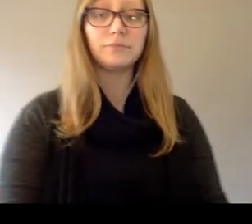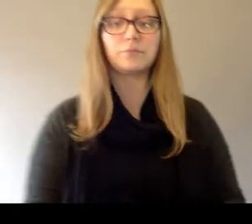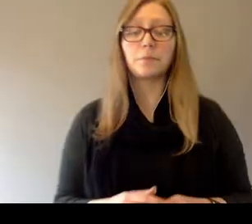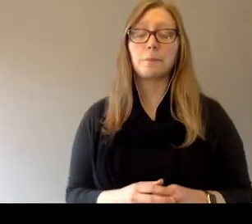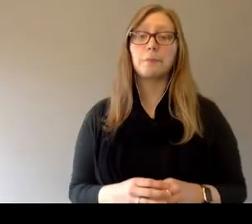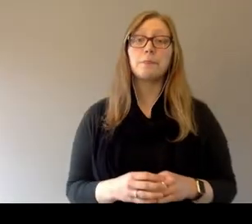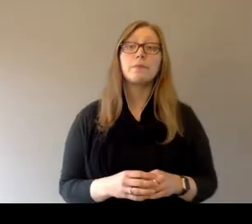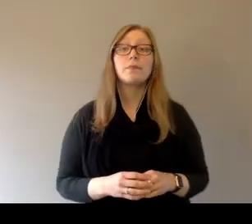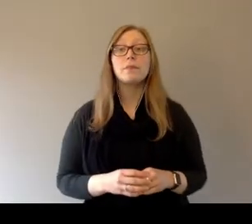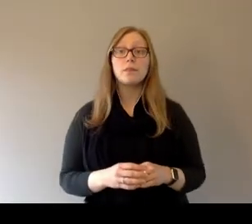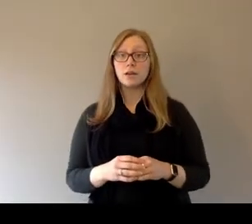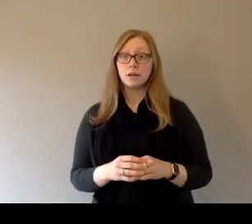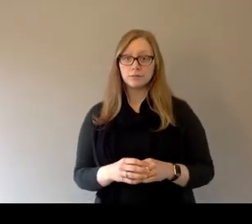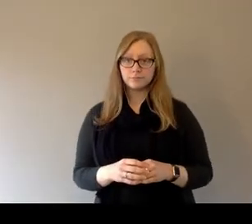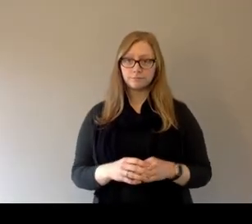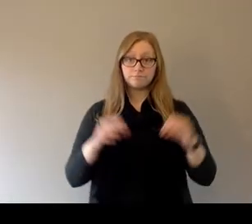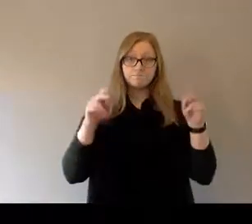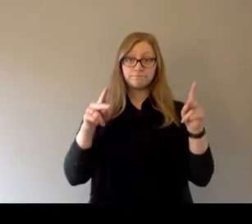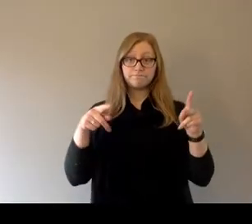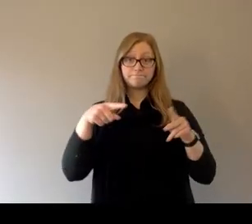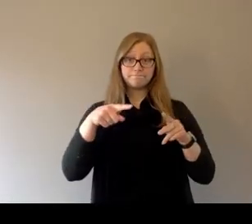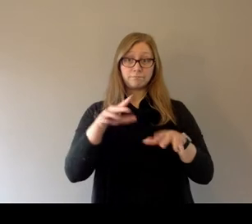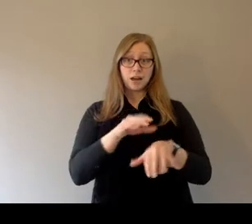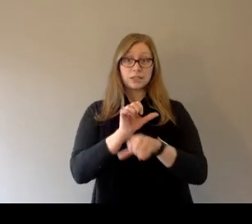Okay, so in this assignment's all about